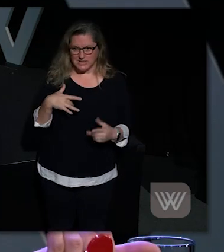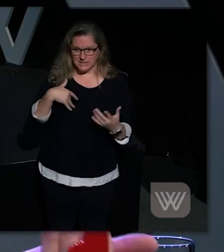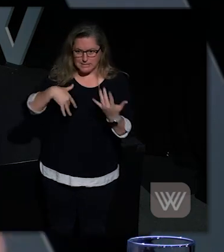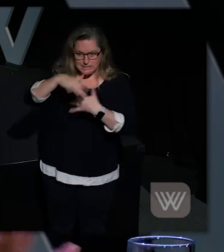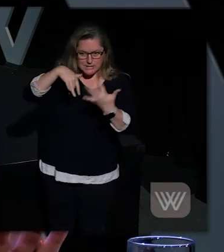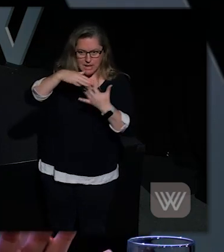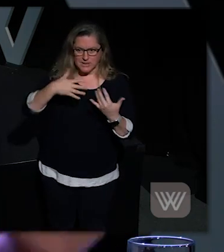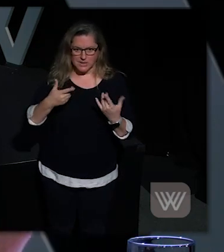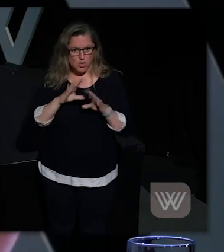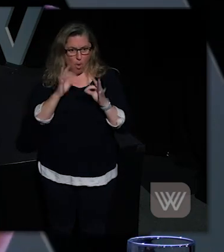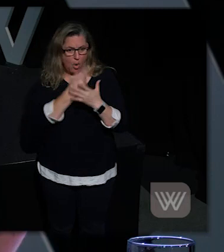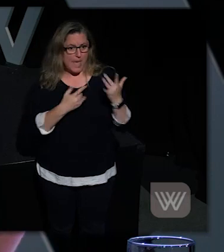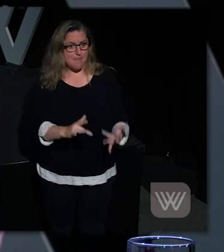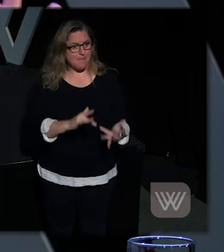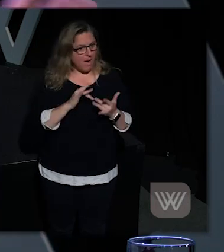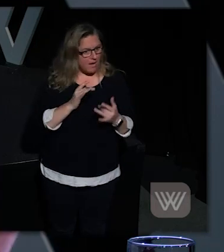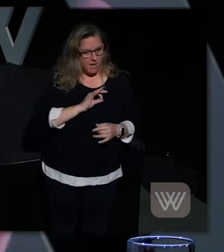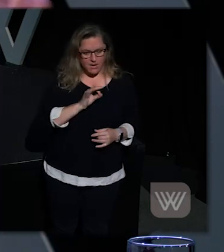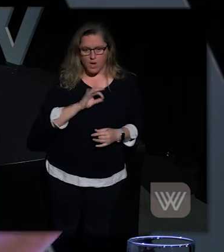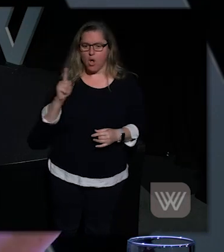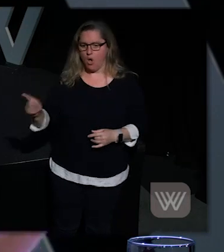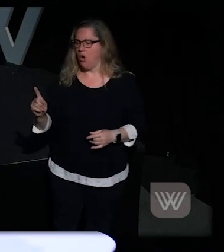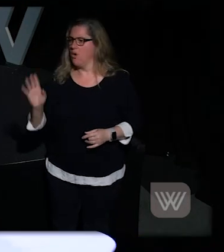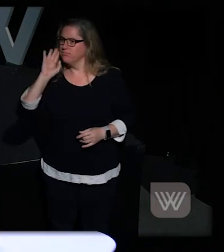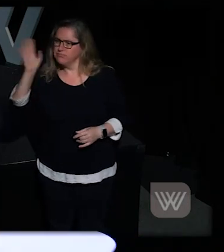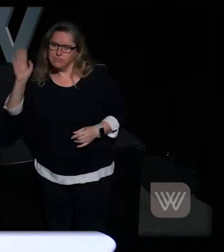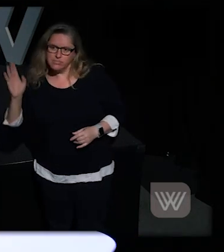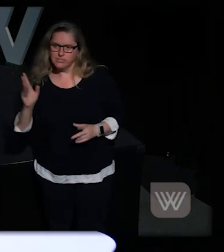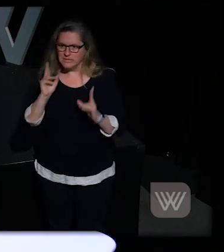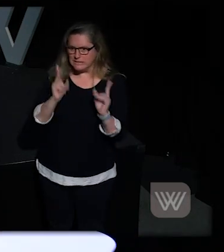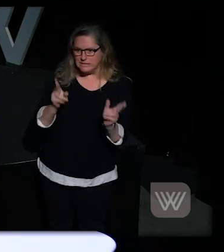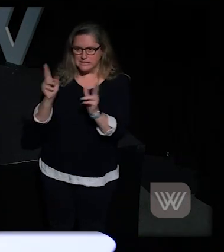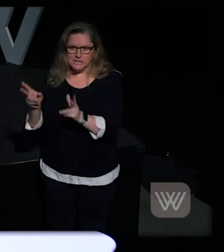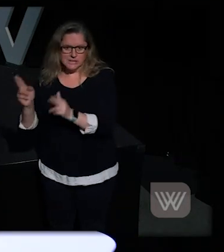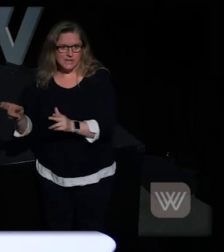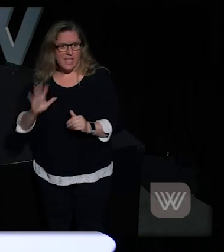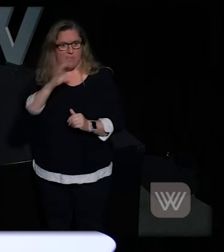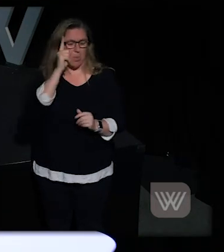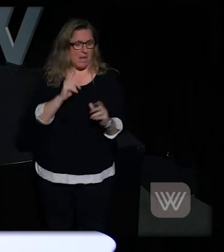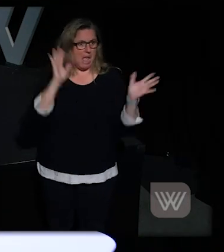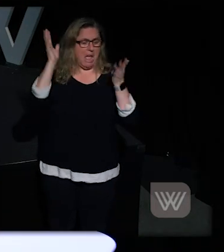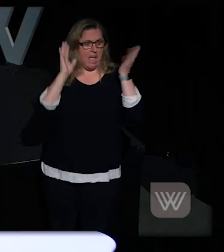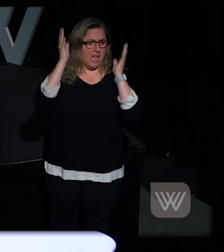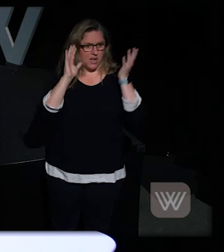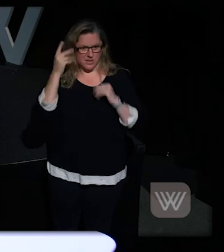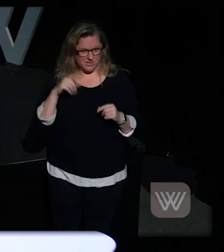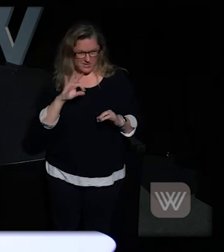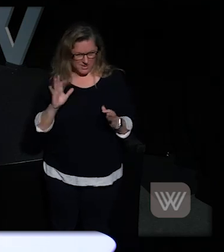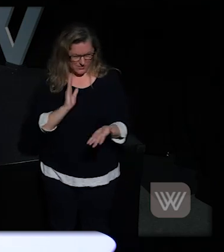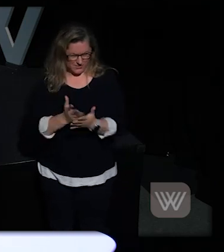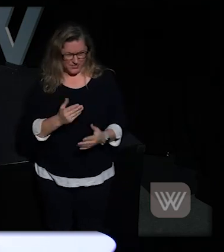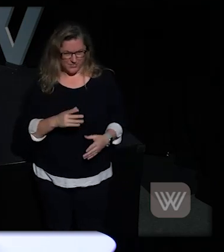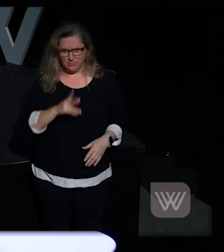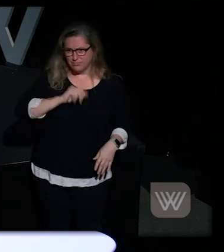our manners, with everything. Like, you know, you see this, oh, free speech, censorship on the internet. Everyone's hysterical about it. You don't have free speech in real